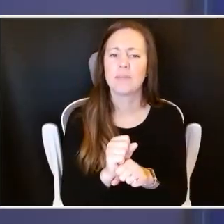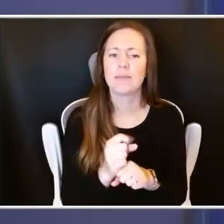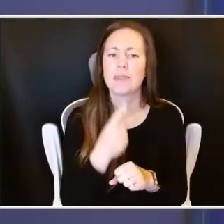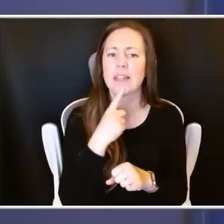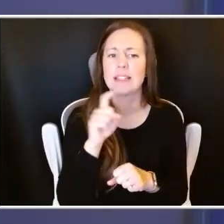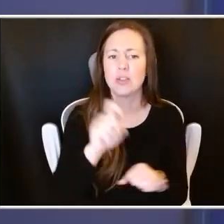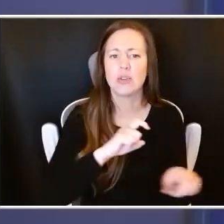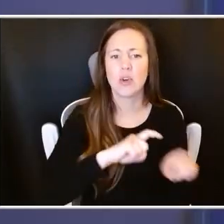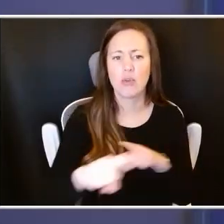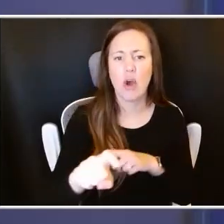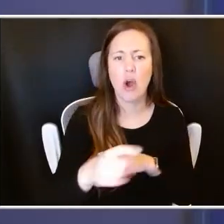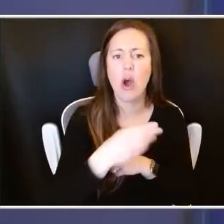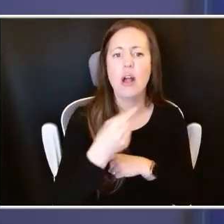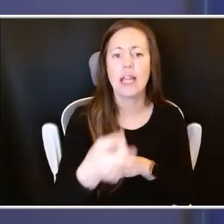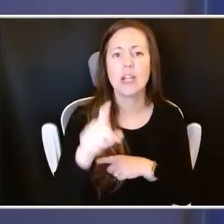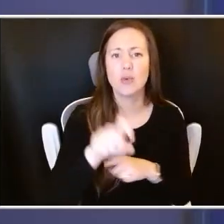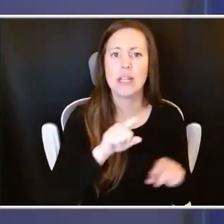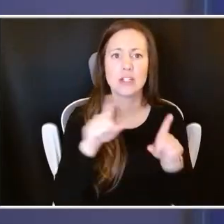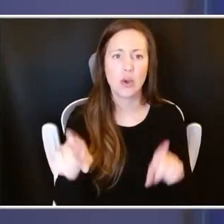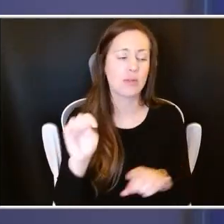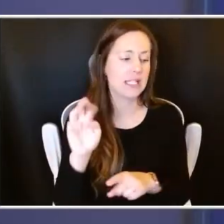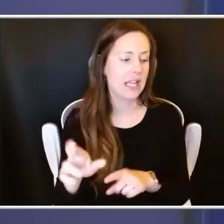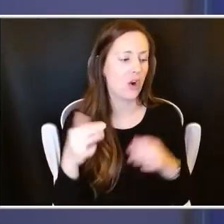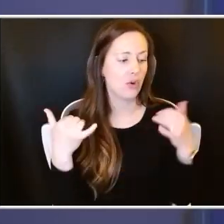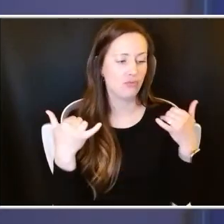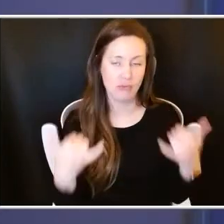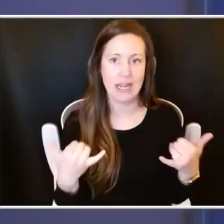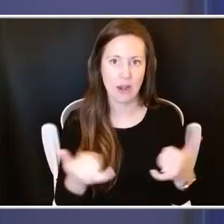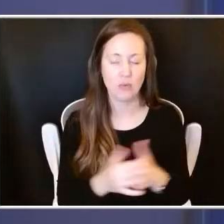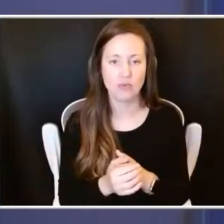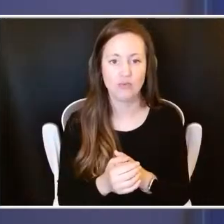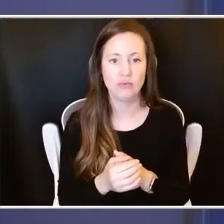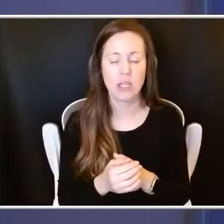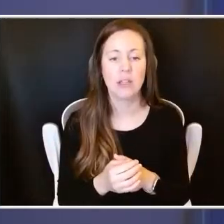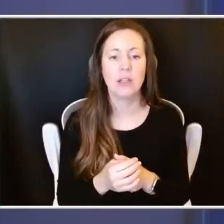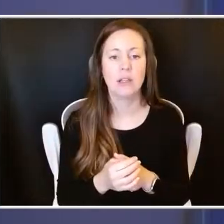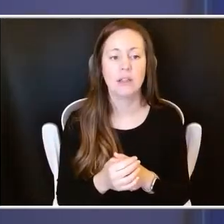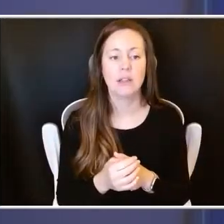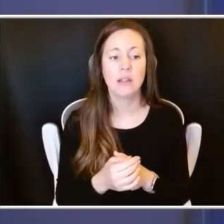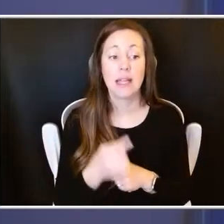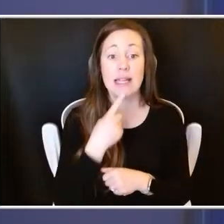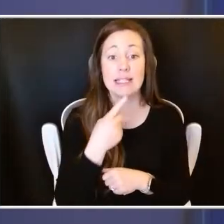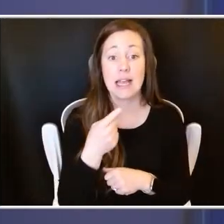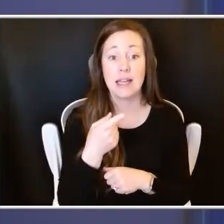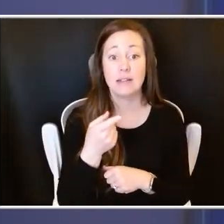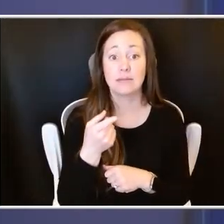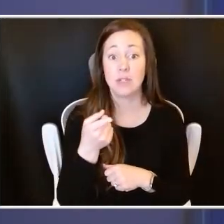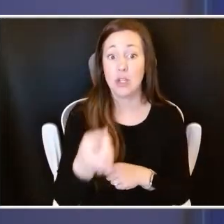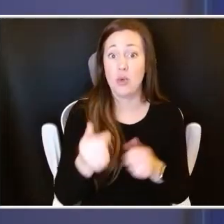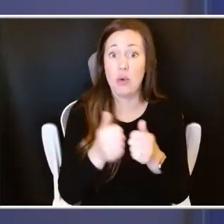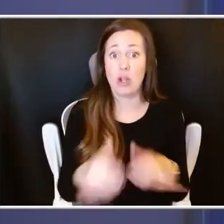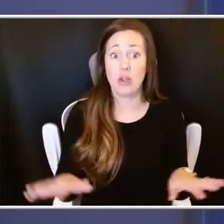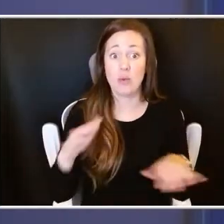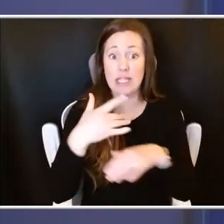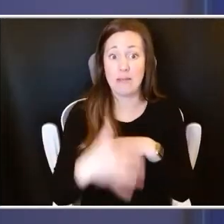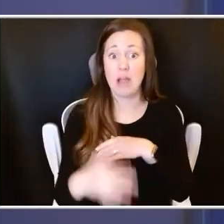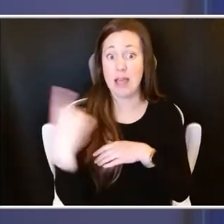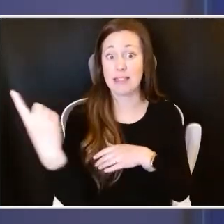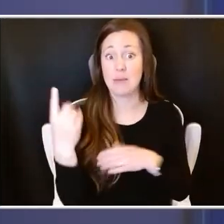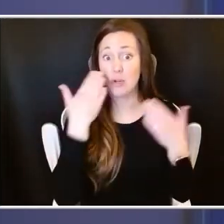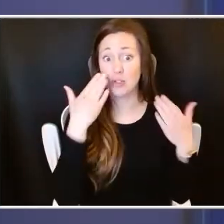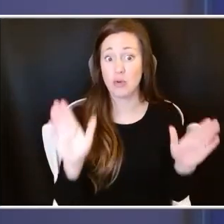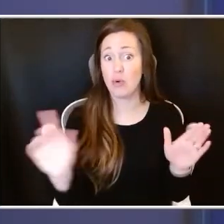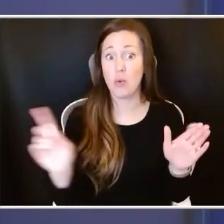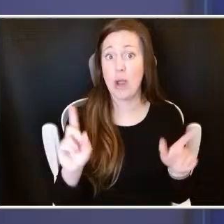need you to get to the emergency room right now. He said, you're losing blood somewhere, and we don't know where. He said, your numbers are not